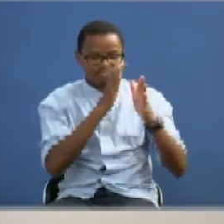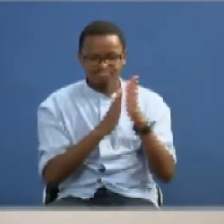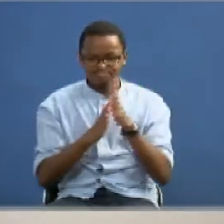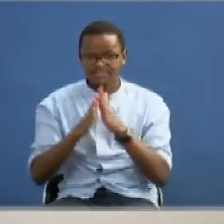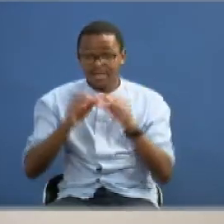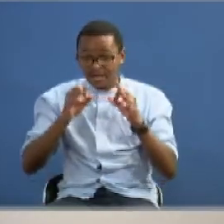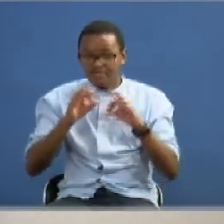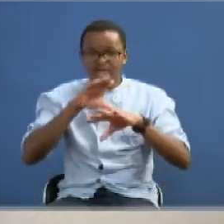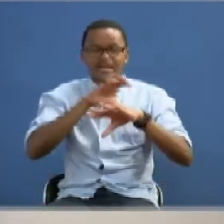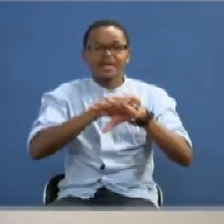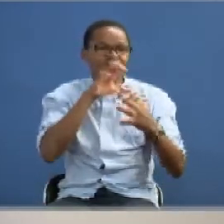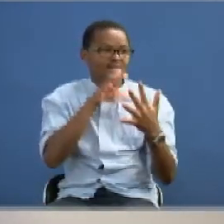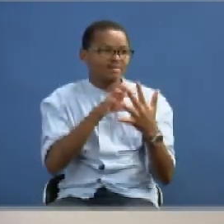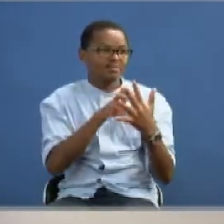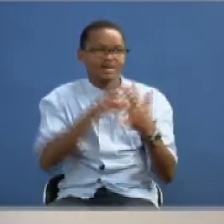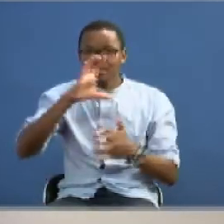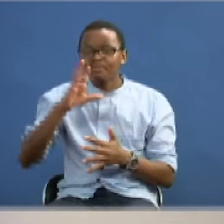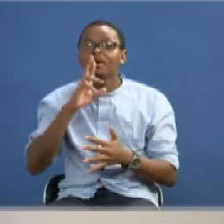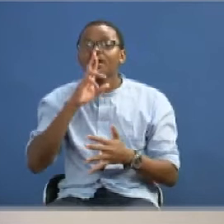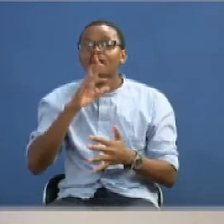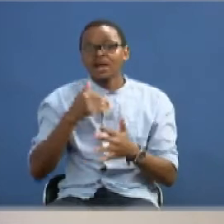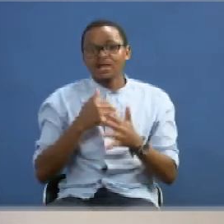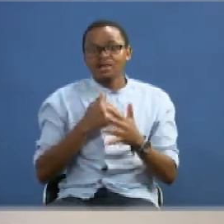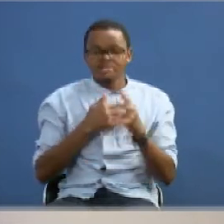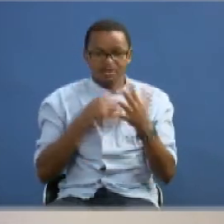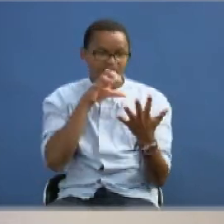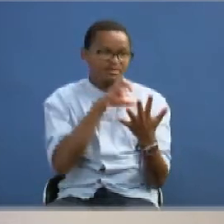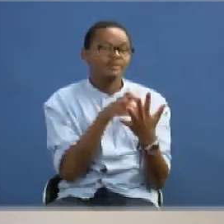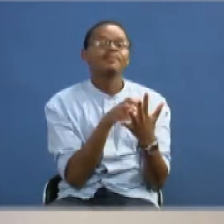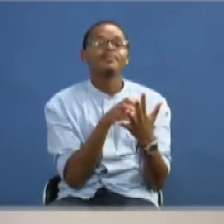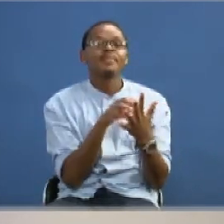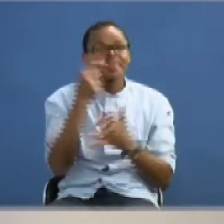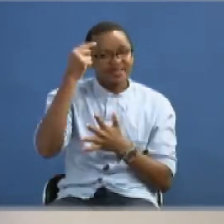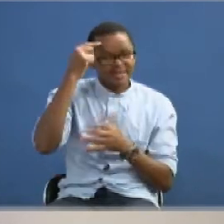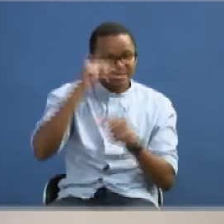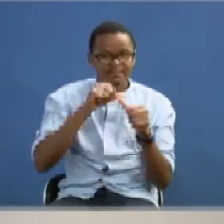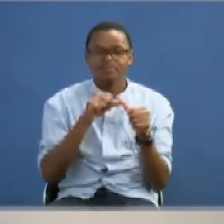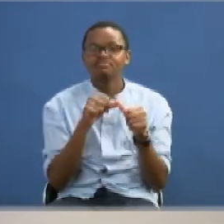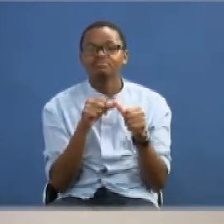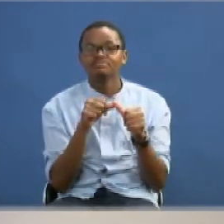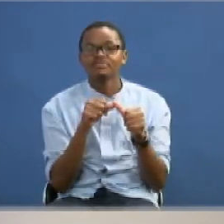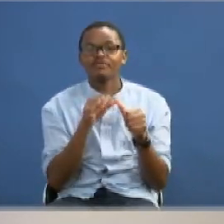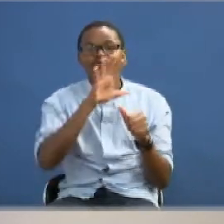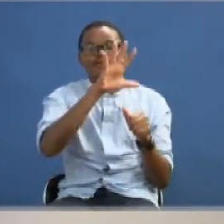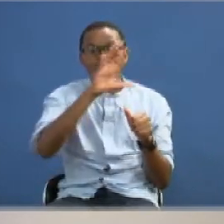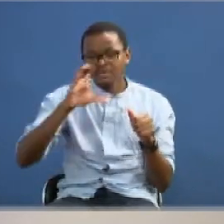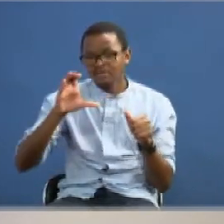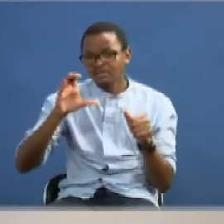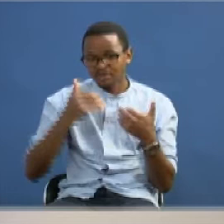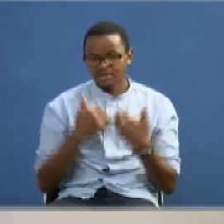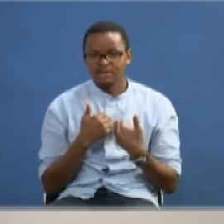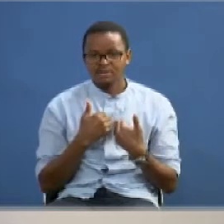in case we get a case. And the counties that have had cases, thinking about the five counties that